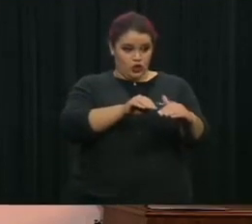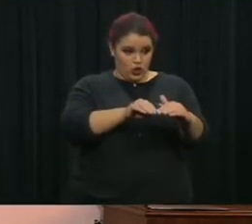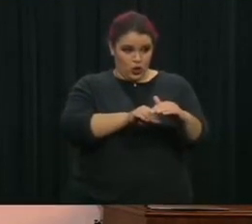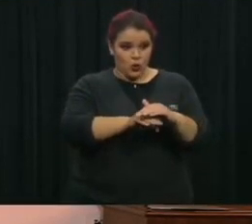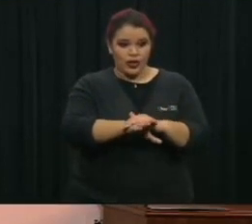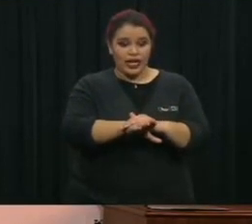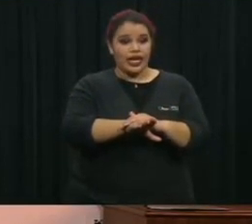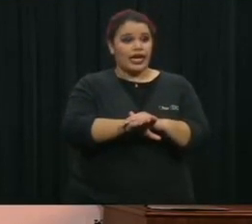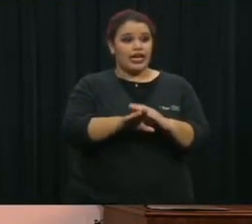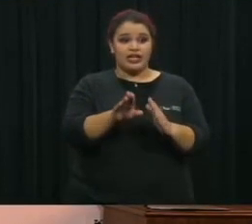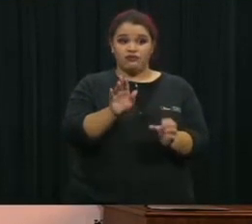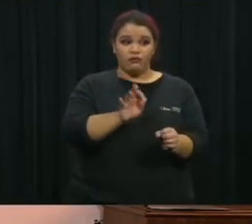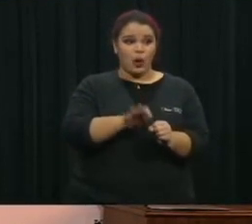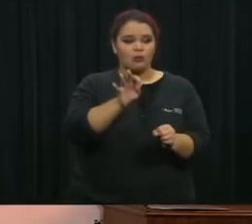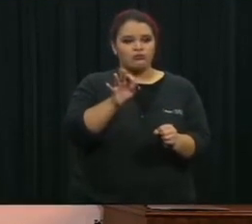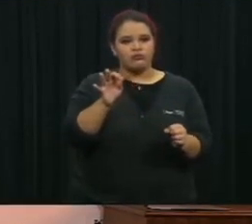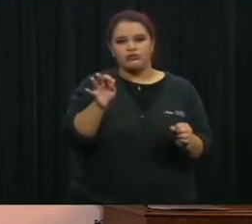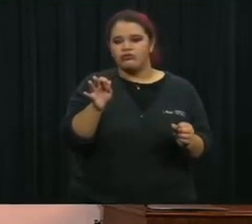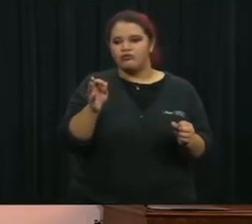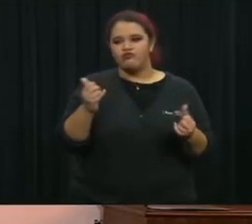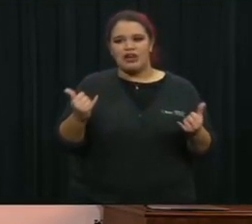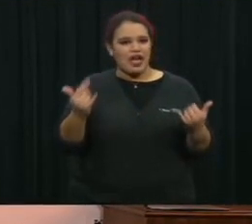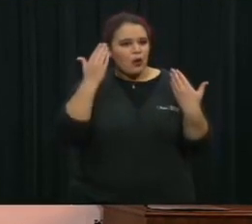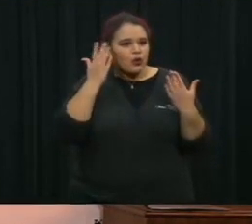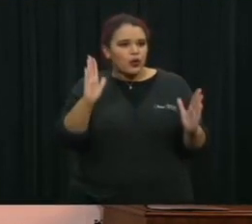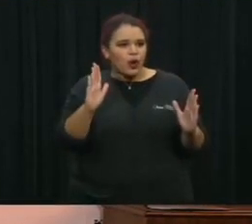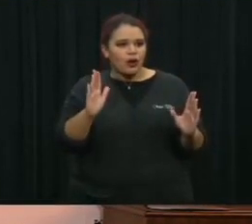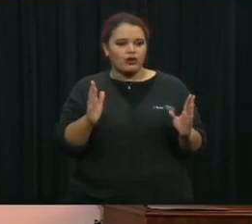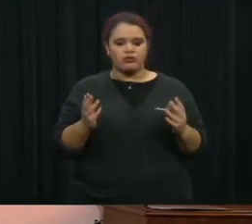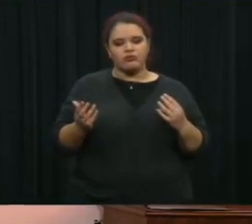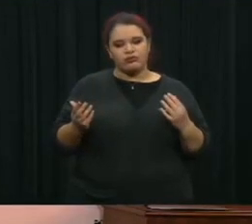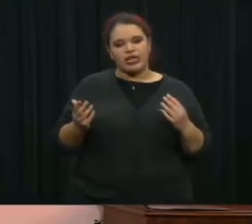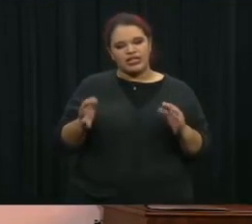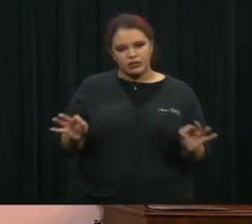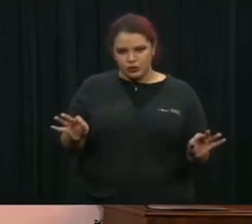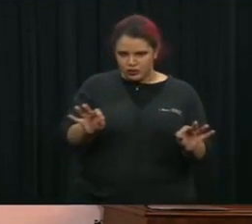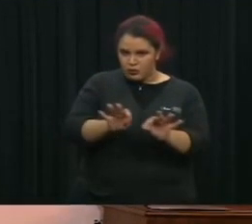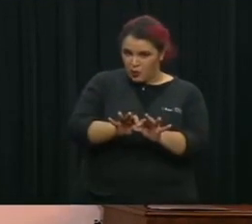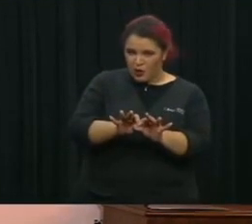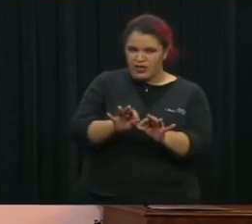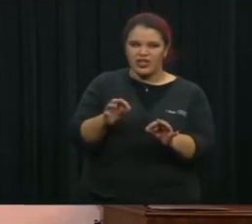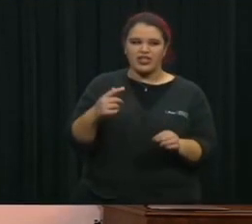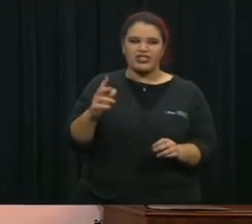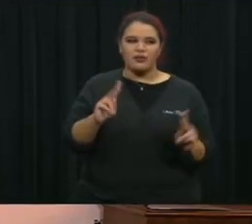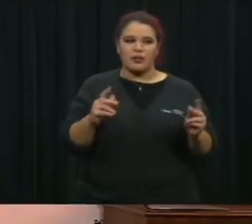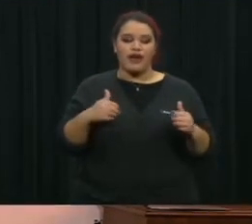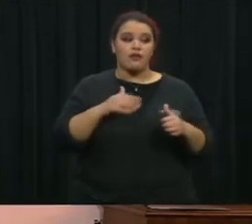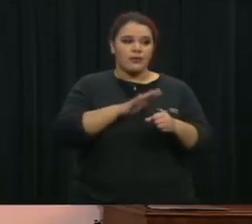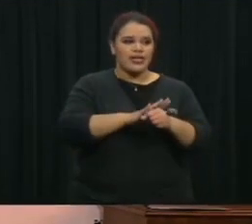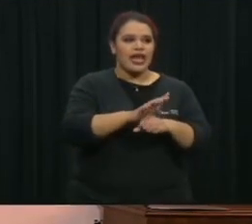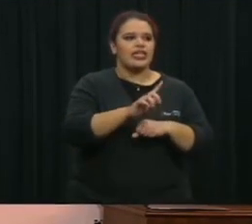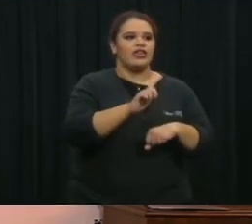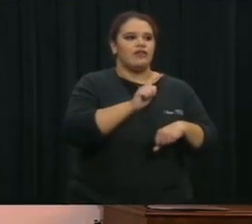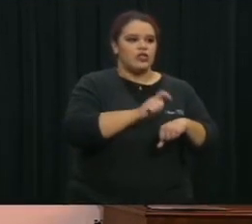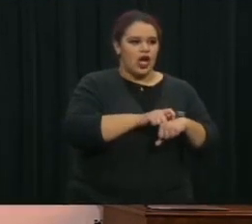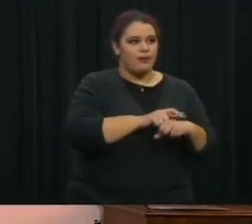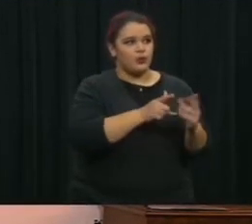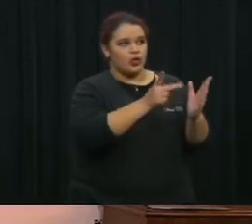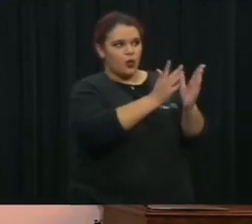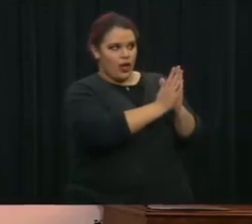don't know. I think the most important thing is that people have ample time to be able to vote.